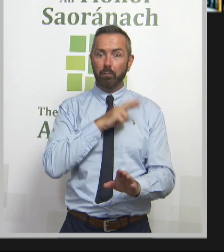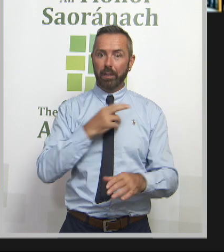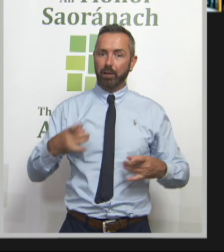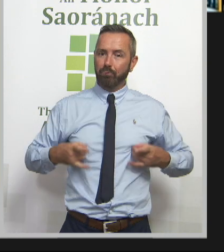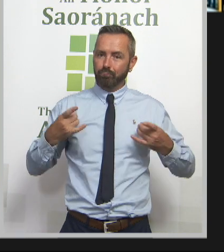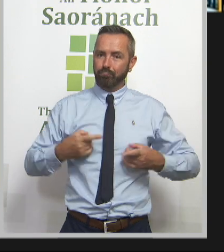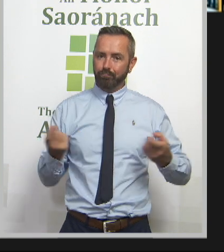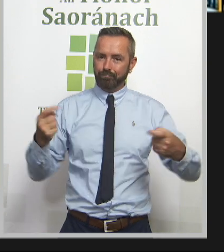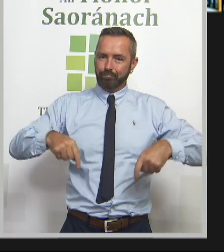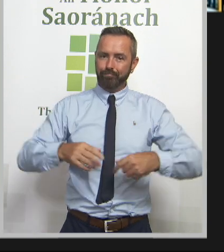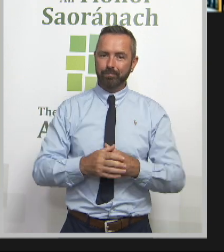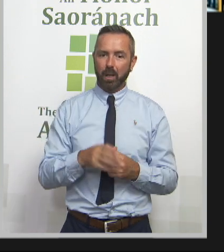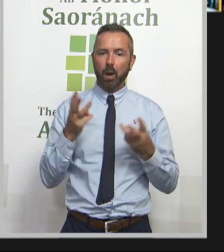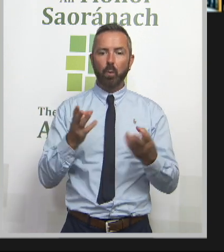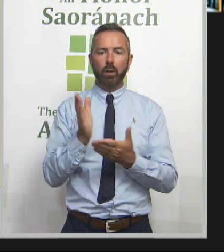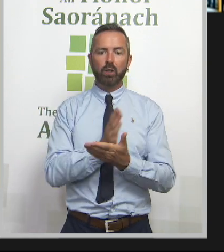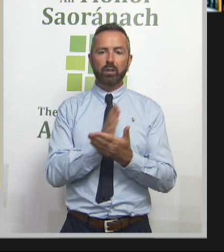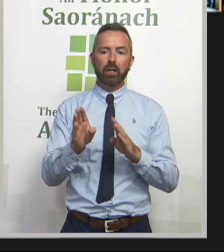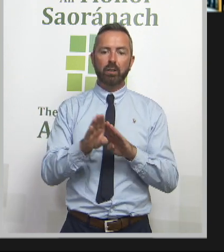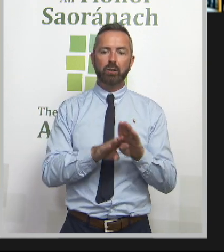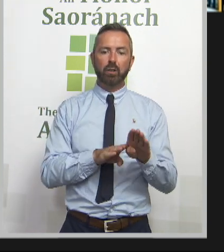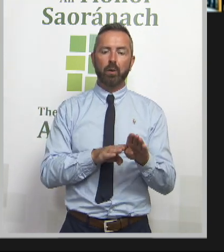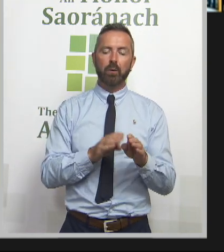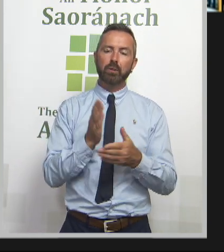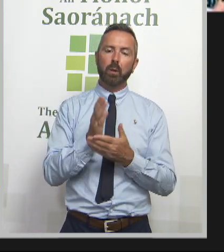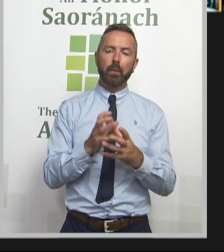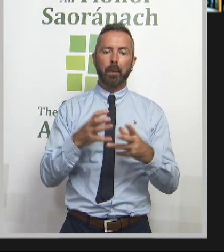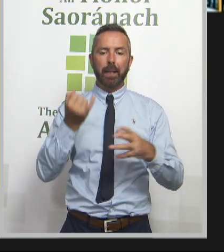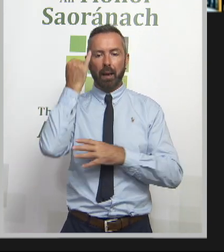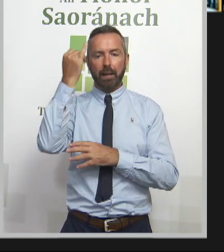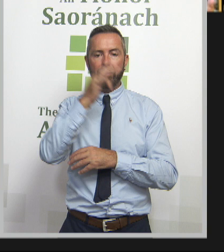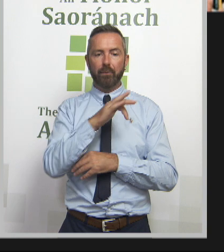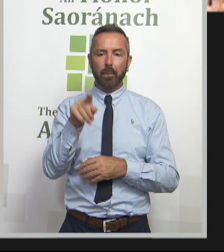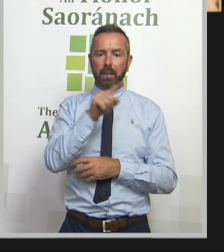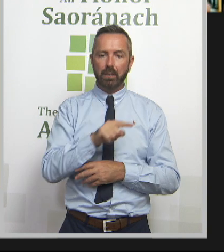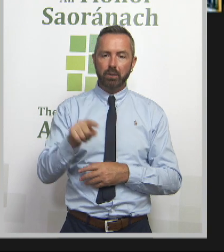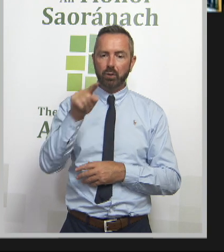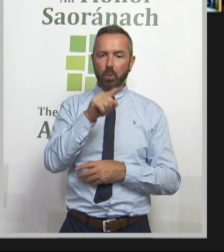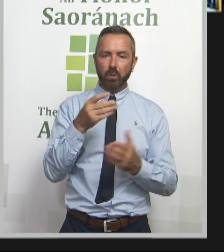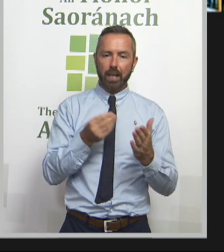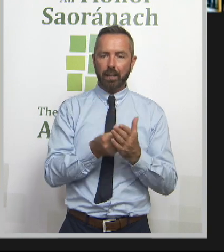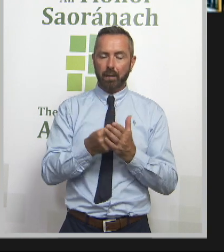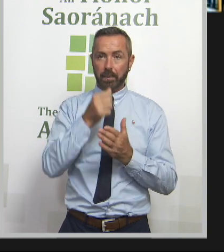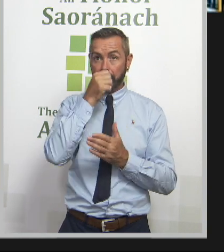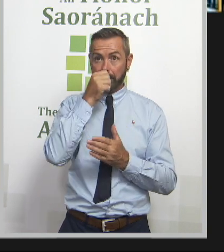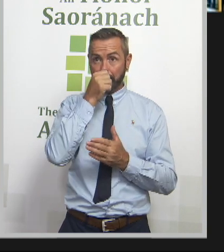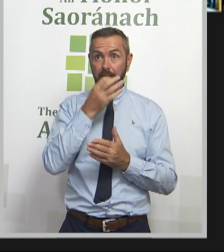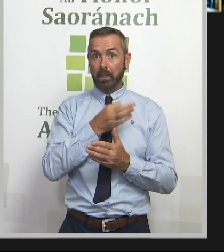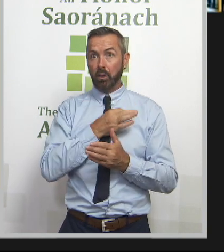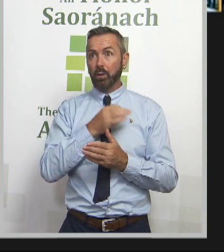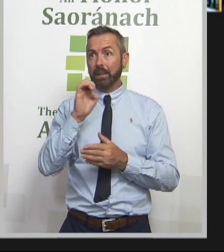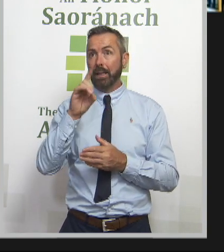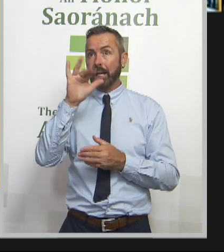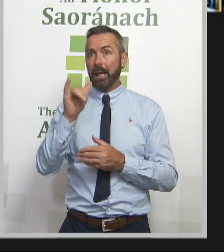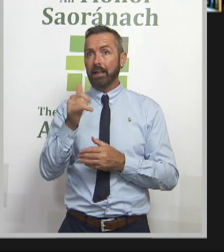I want to share just some of the big ideas from Doughnut Economics. So it's great that Eddie's just set out some of the really specific details about